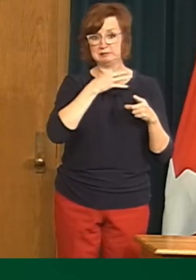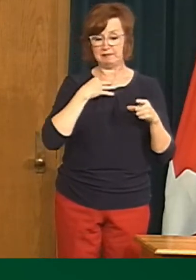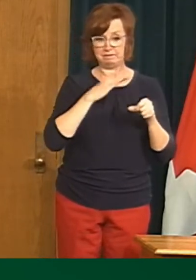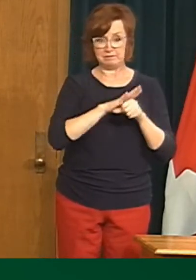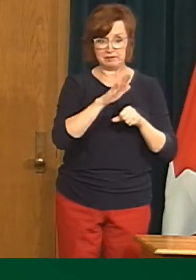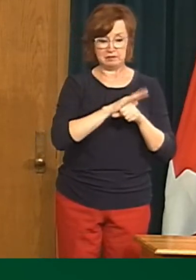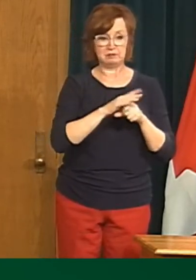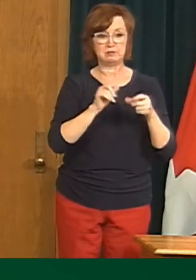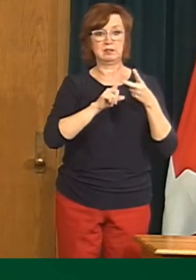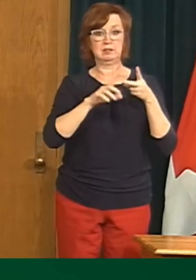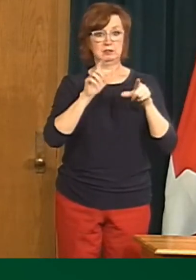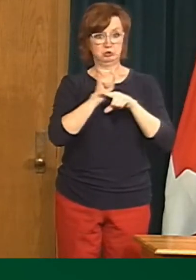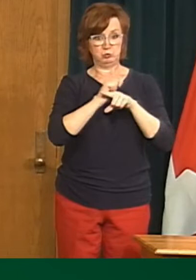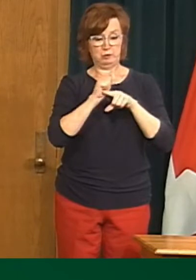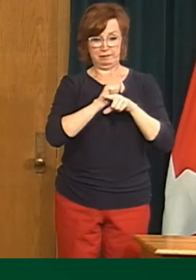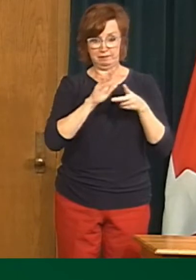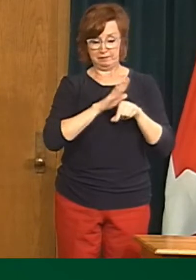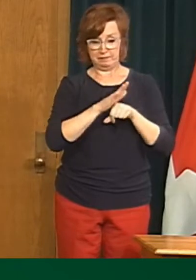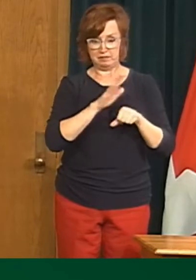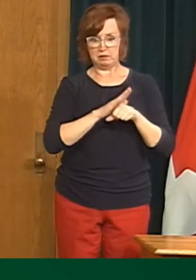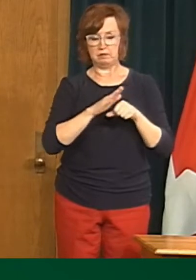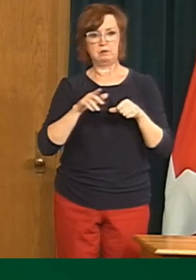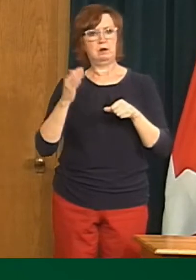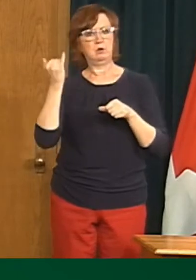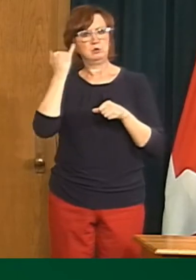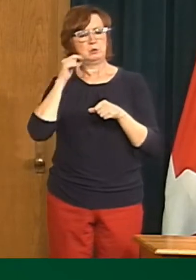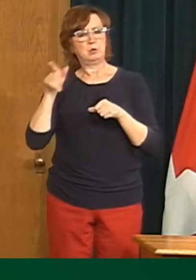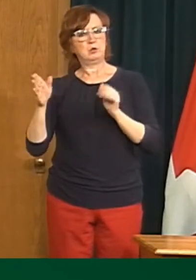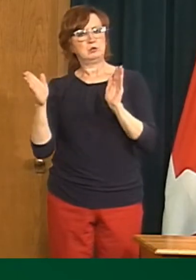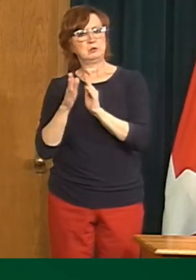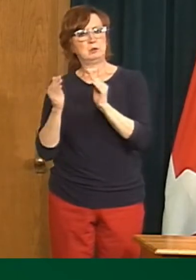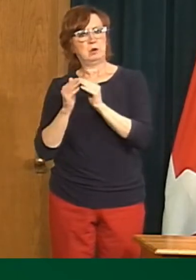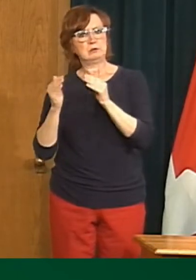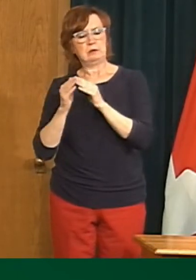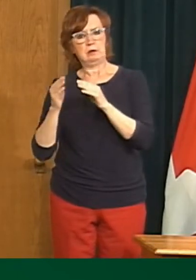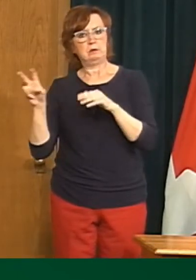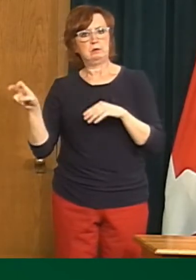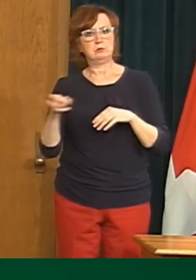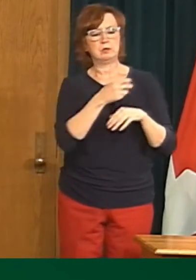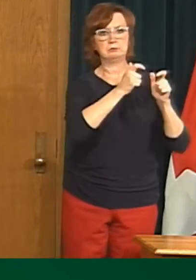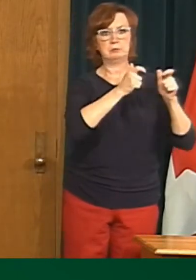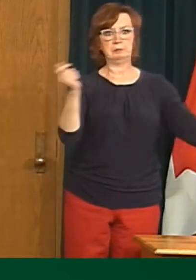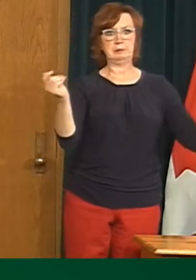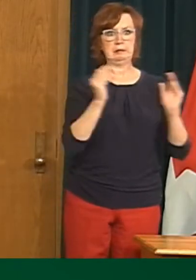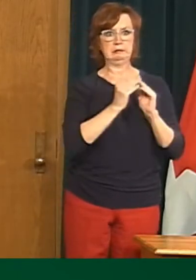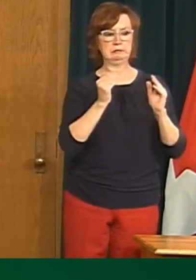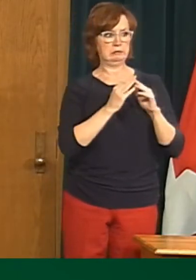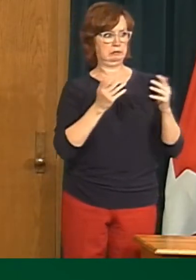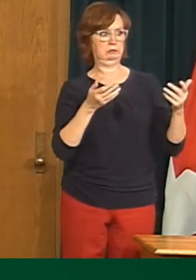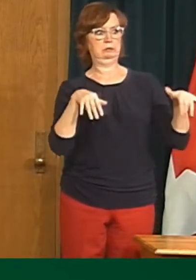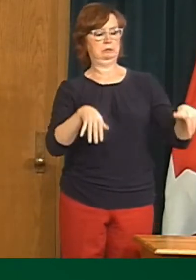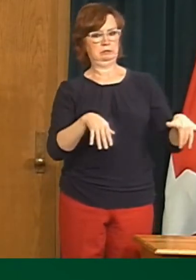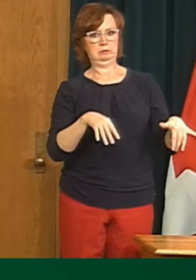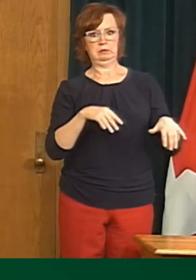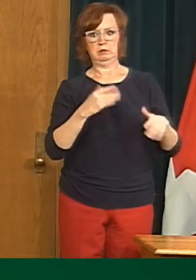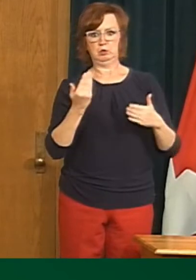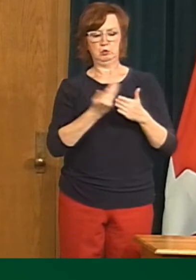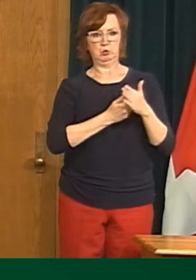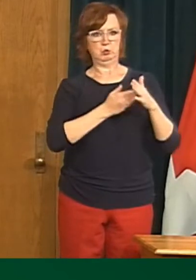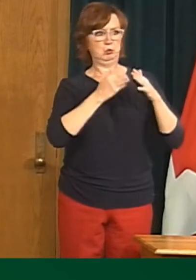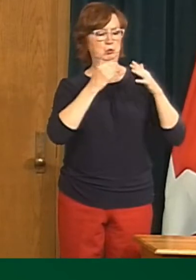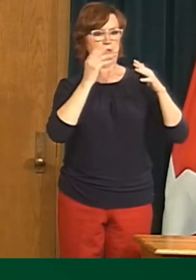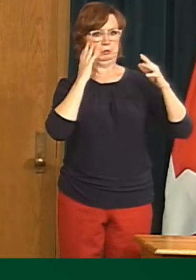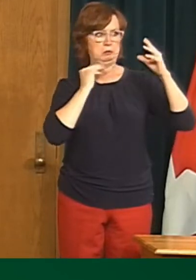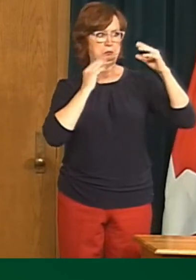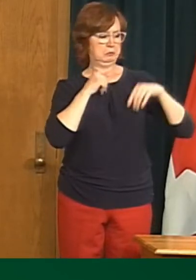with the larger center that they could potentially be working in if we have too many COVID cases. In some instances, I believe they're going to have to do actual construction